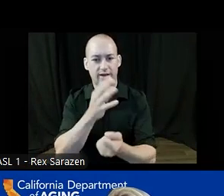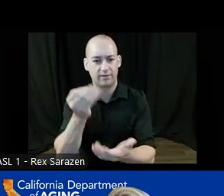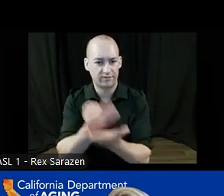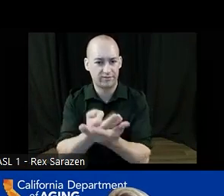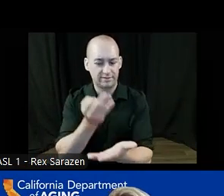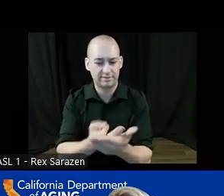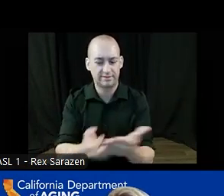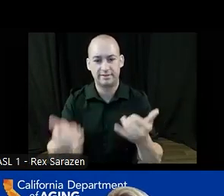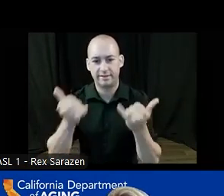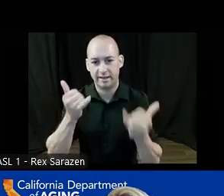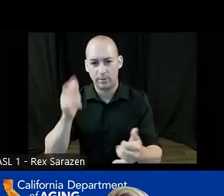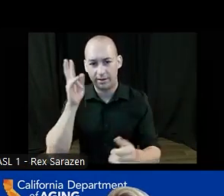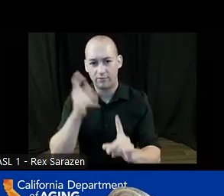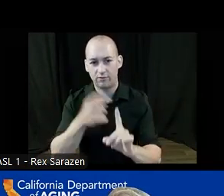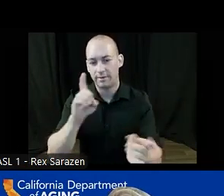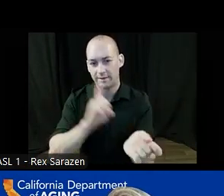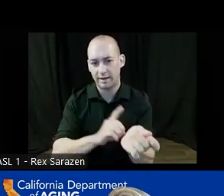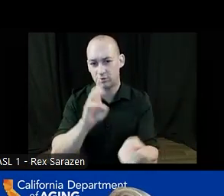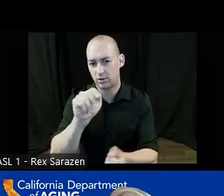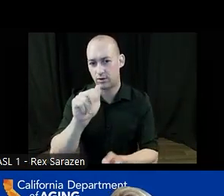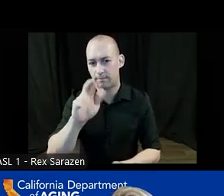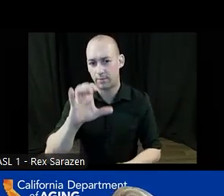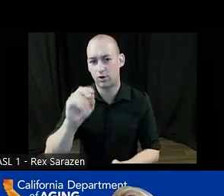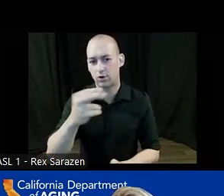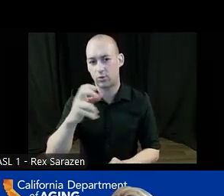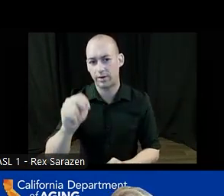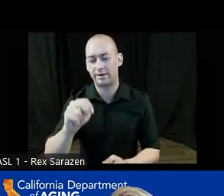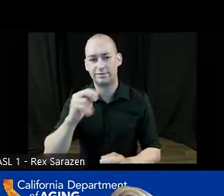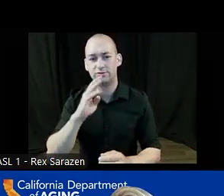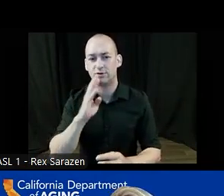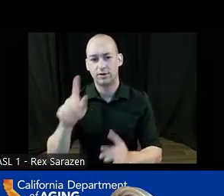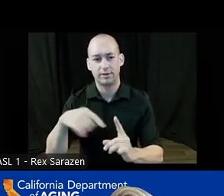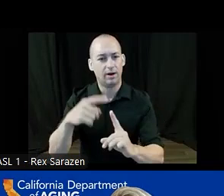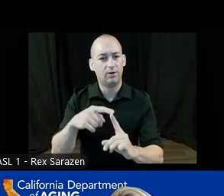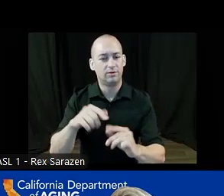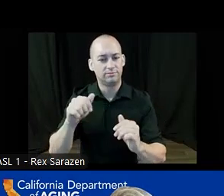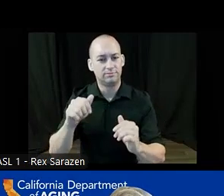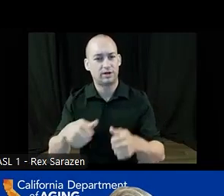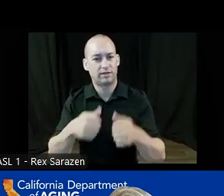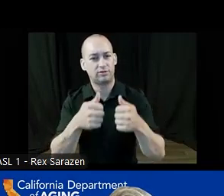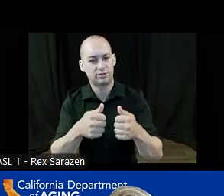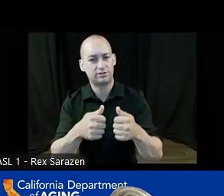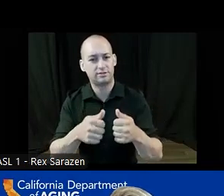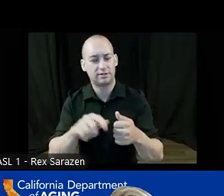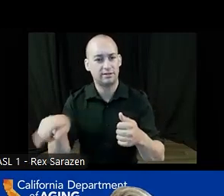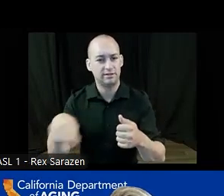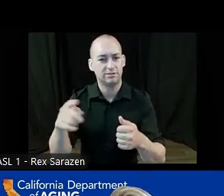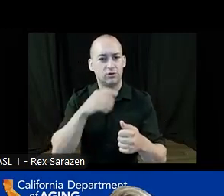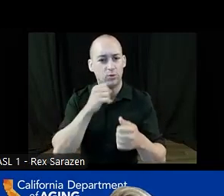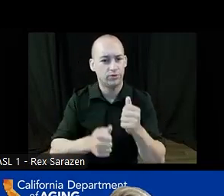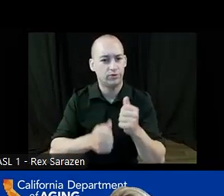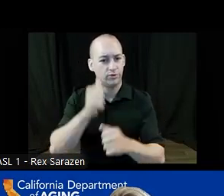Mark Cohen, who is going to cover the challenges that are faced by middle-income older adults in paying for long-term services